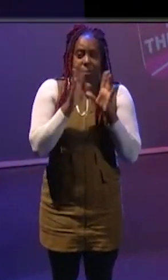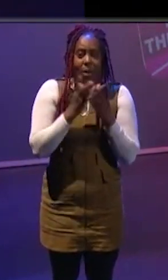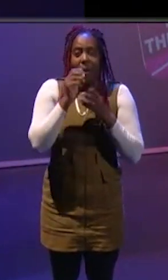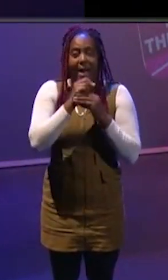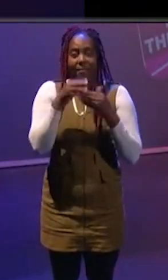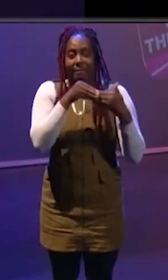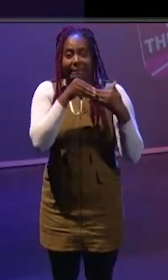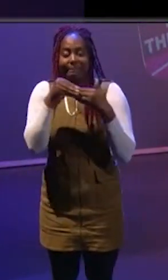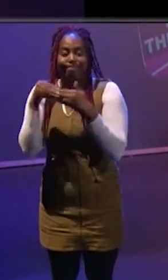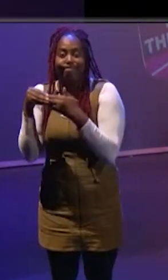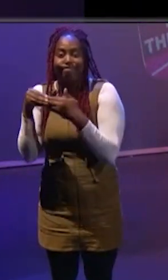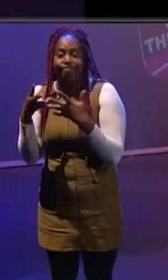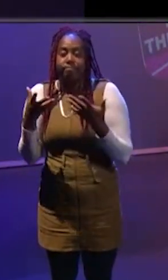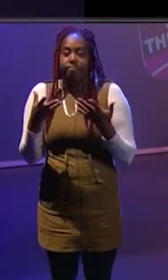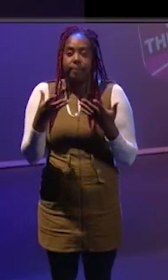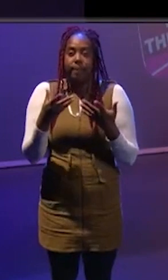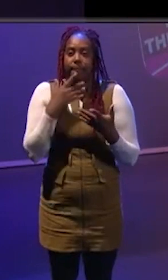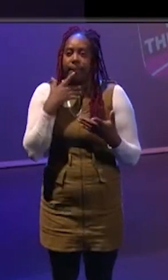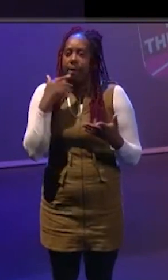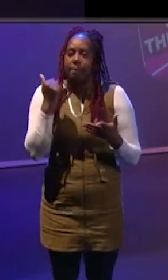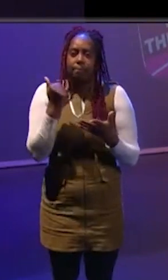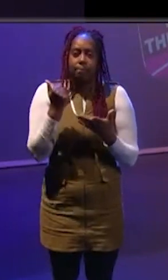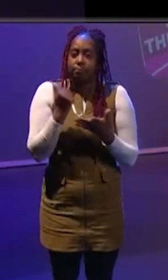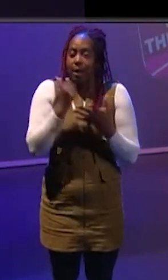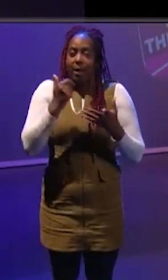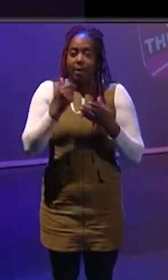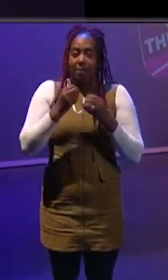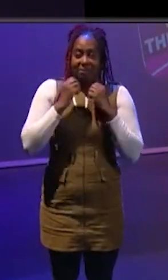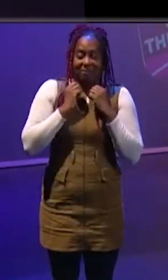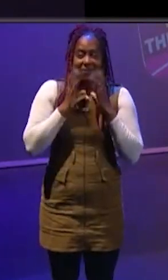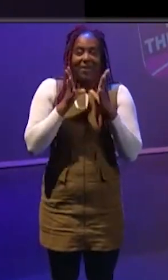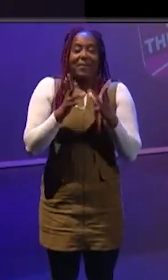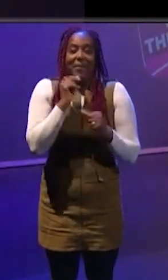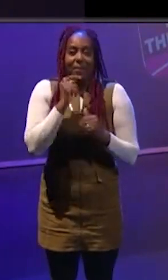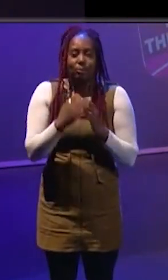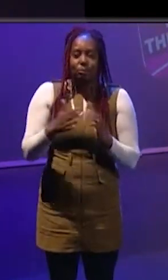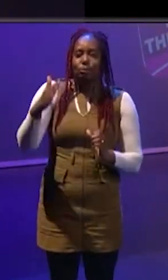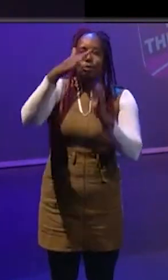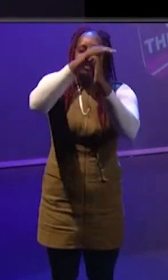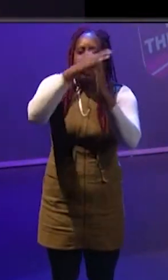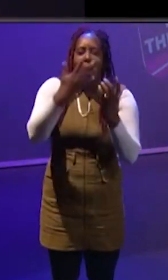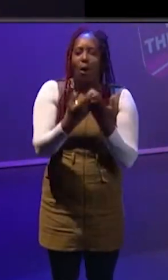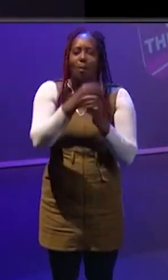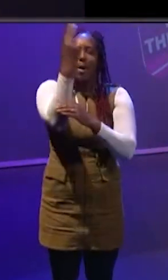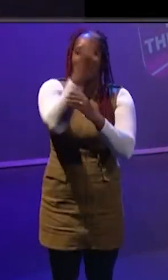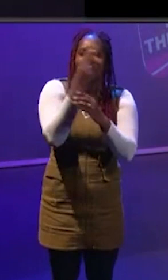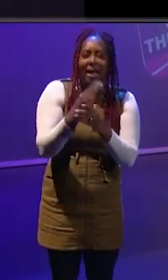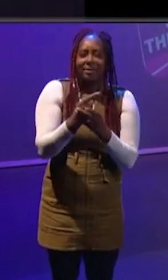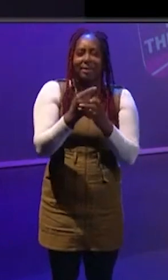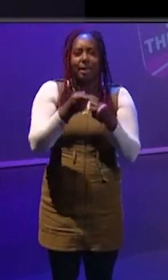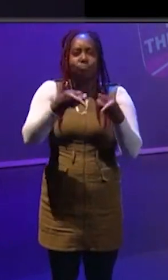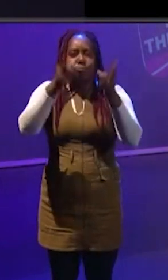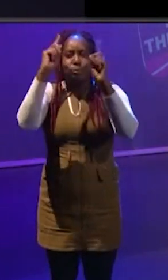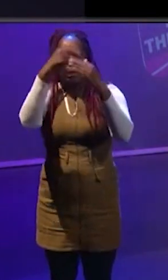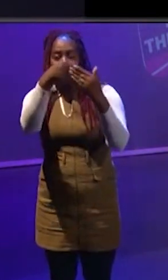that have a brilliant rise to fame and get to the top position, artistic director, executive director, whatever.